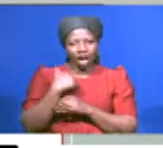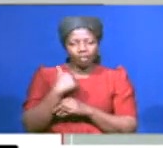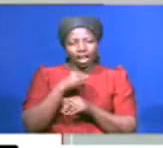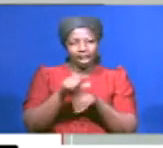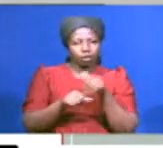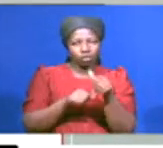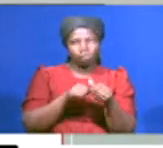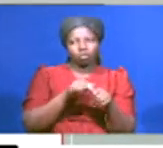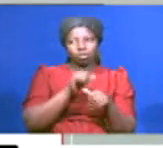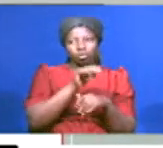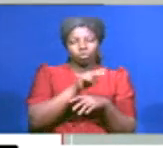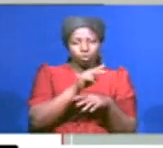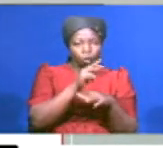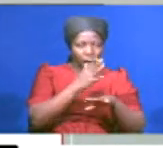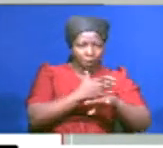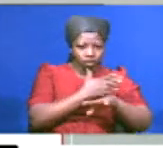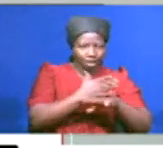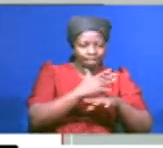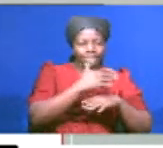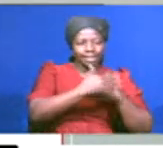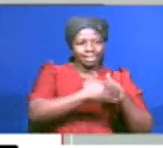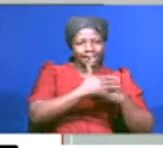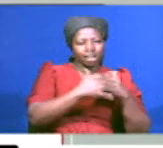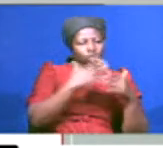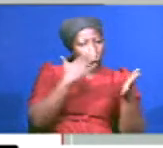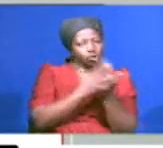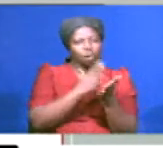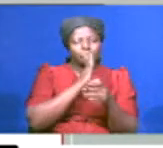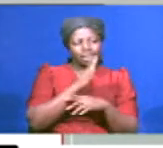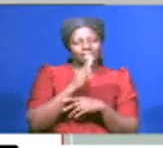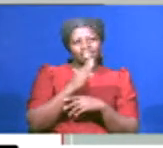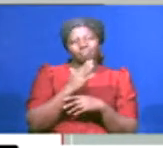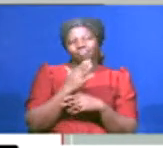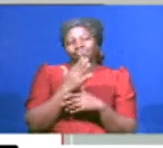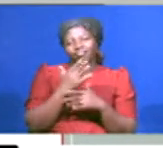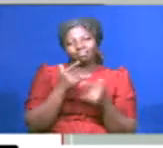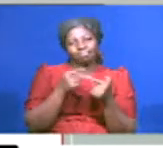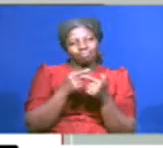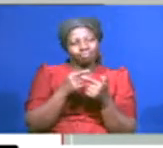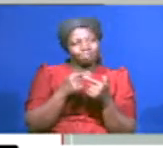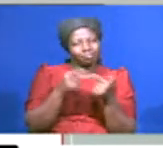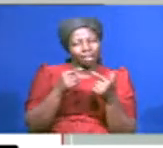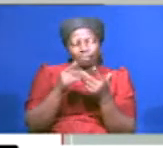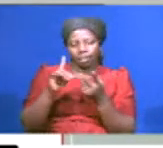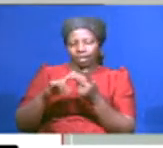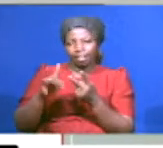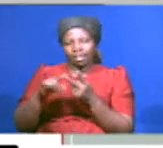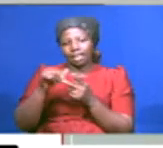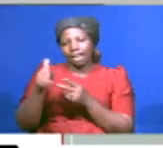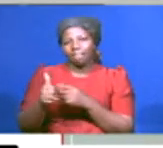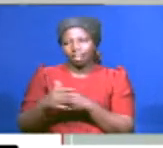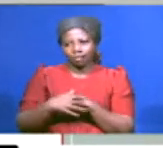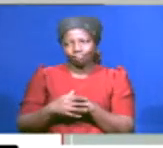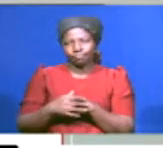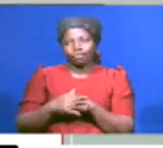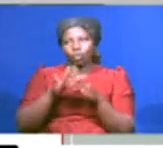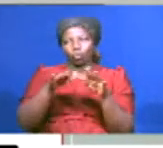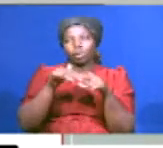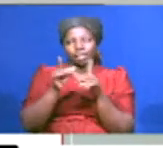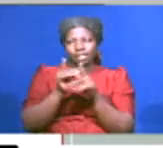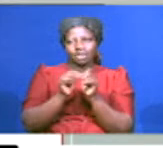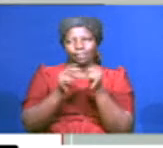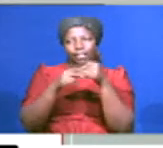Jirani Wacha Ubaya and Wakesho. Thank you, Freshly Mwamburi. We wait for the next 17th of May to